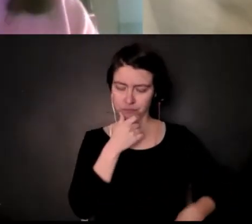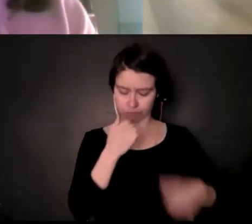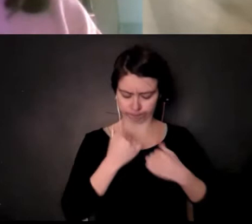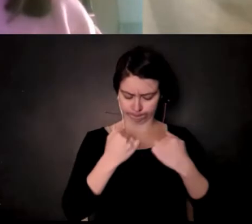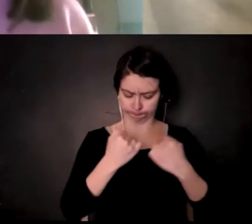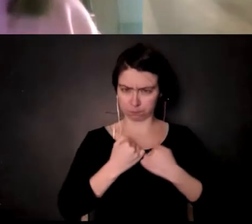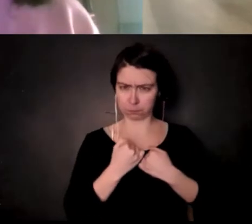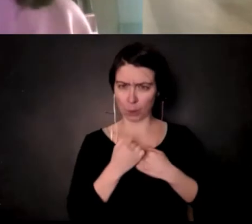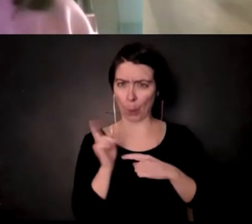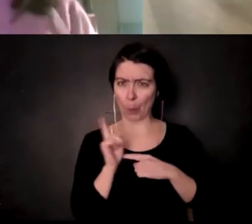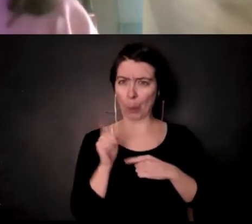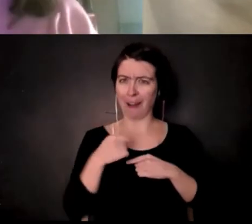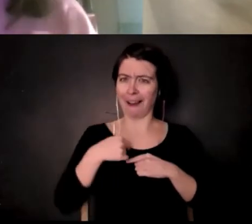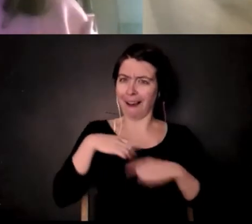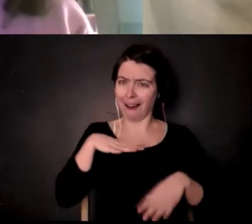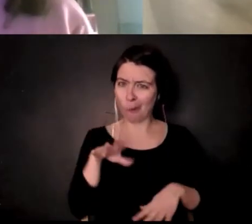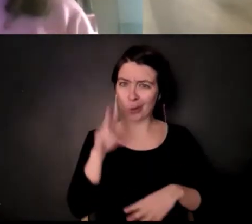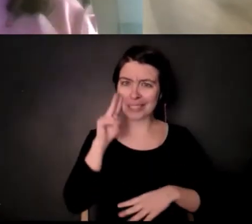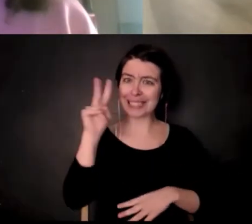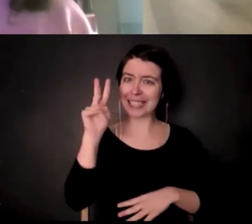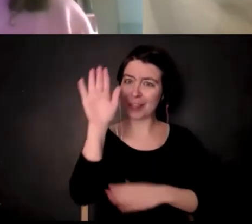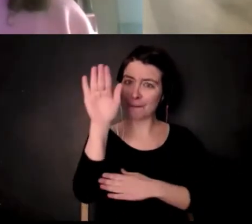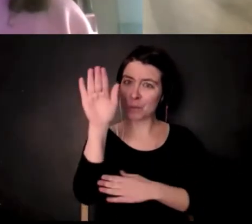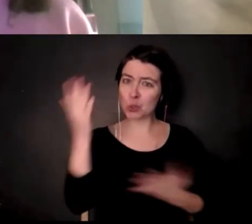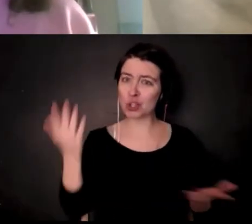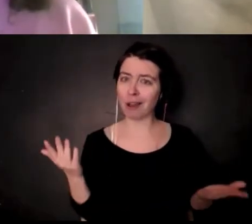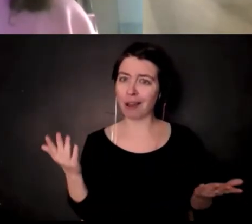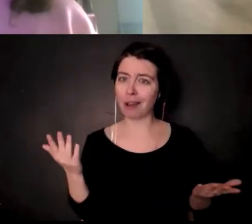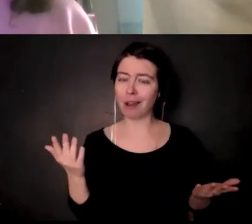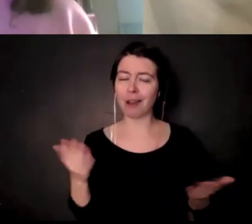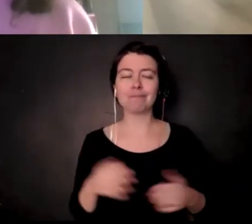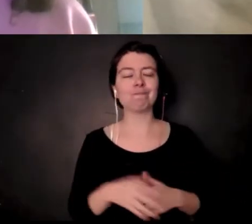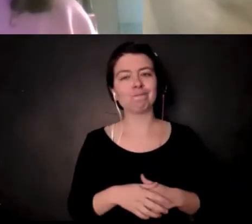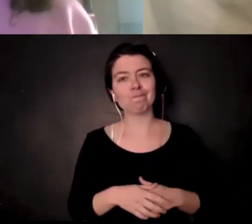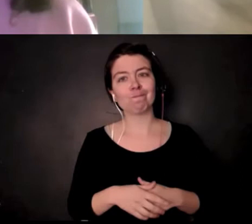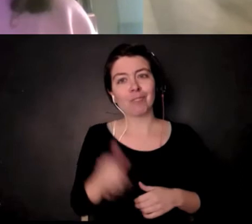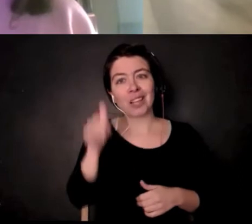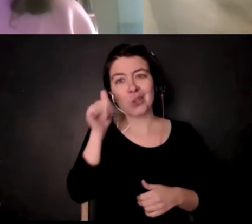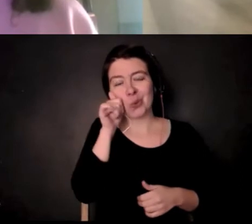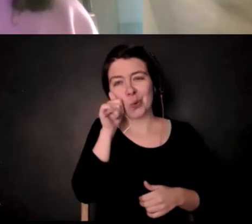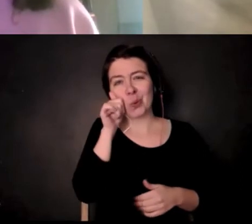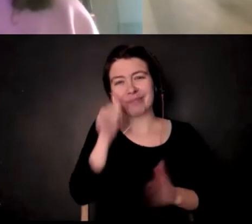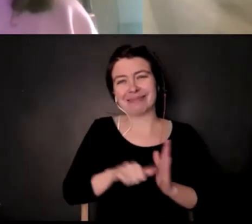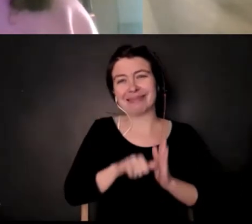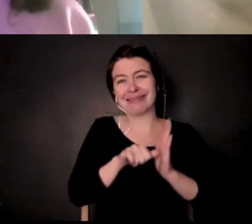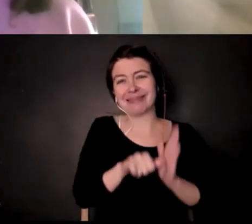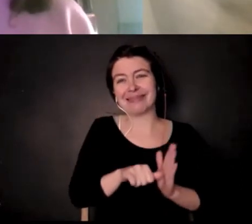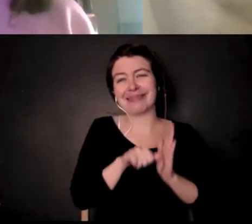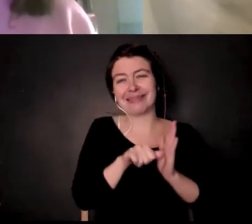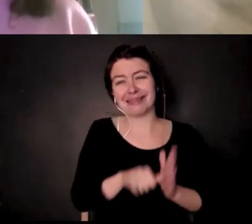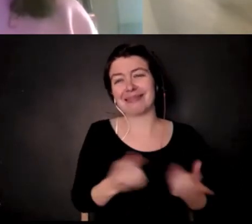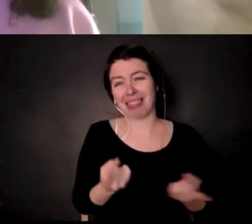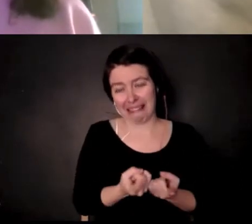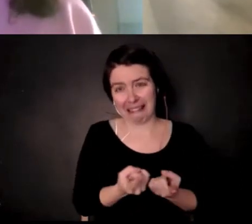envisaging what I want to see. And I know it's a difficult thing to do in such a tough